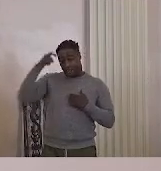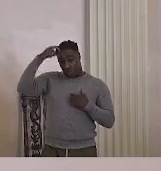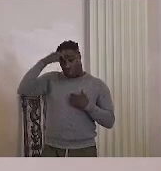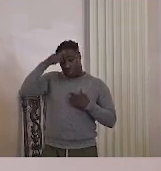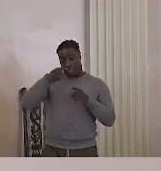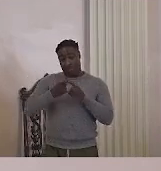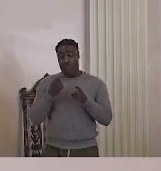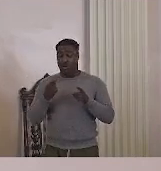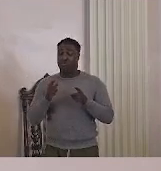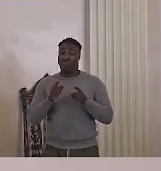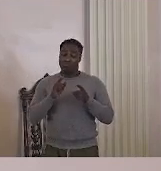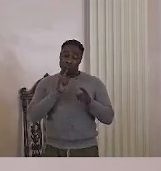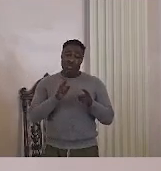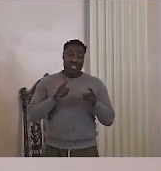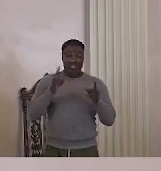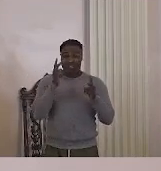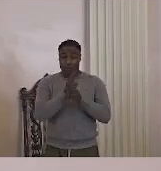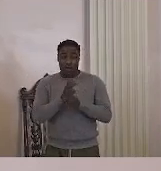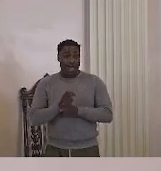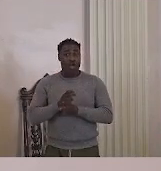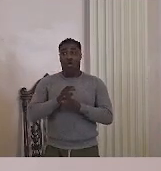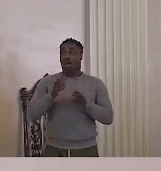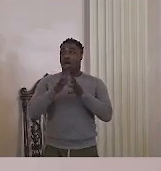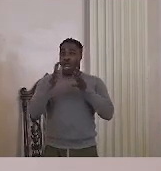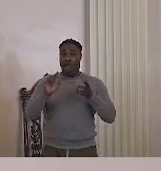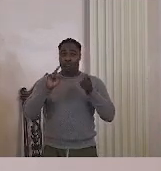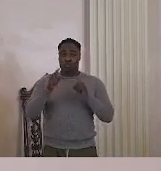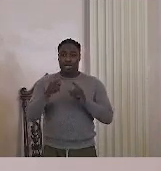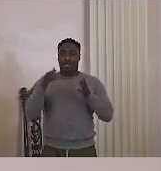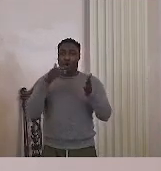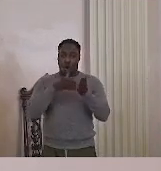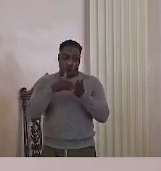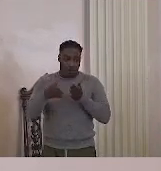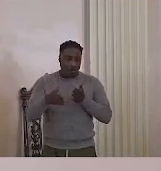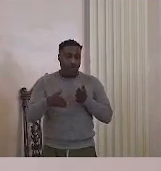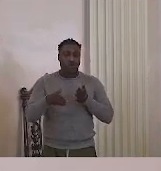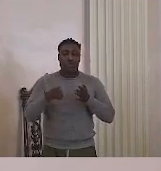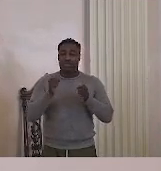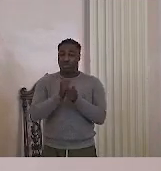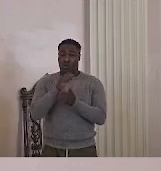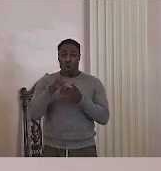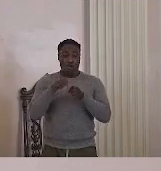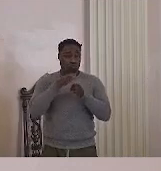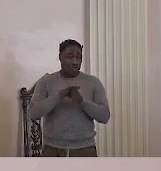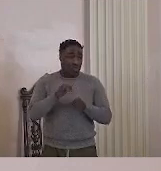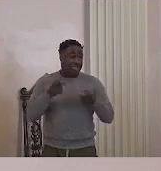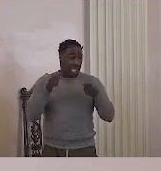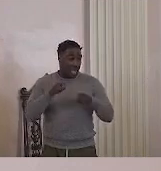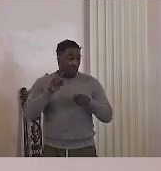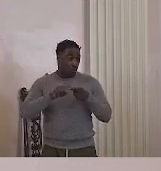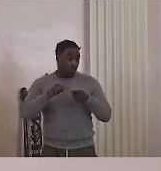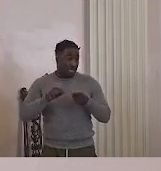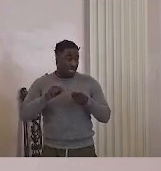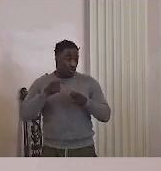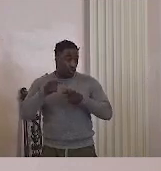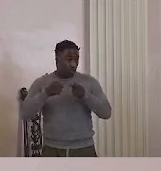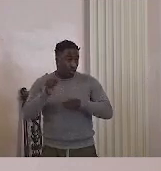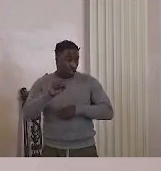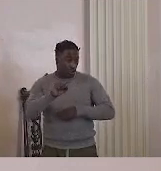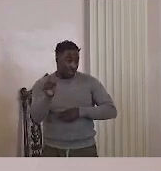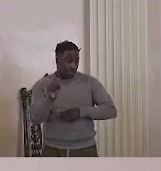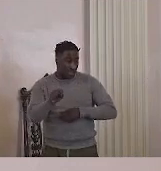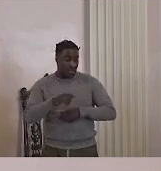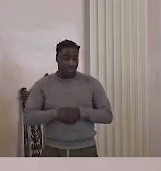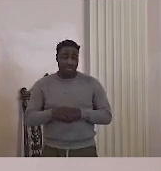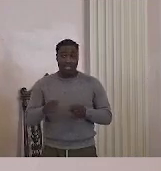navigating great change constantly with all the stresses that entails. And there's so